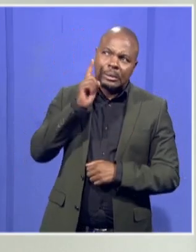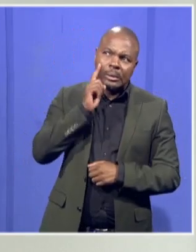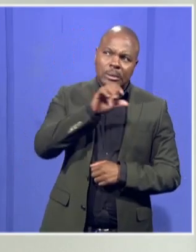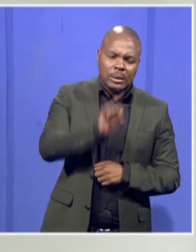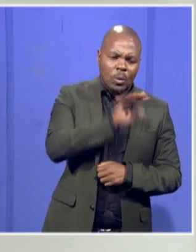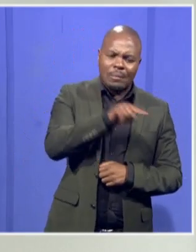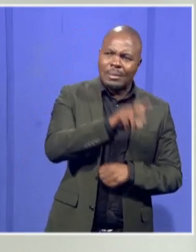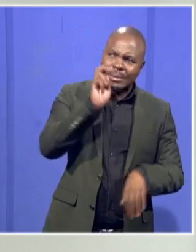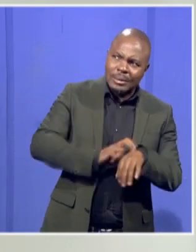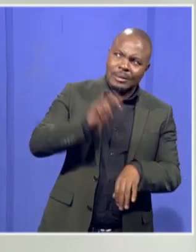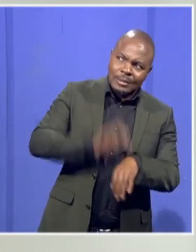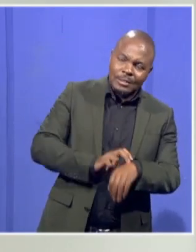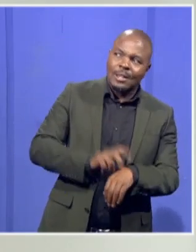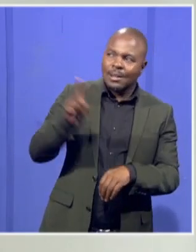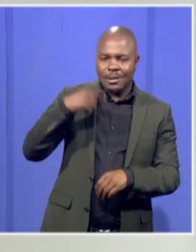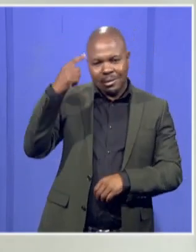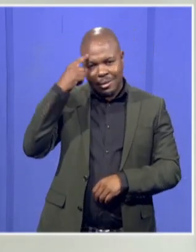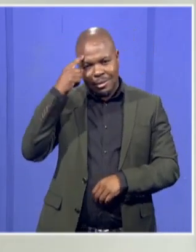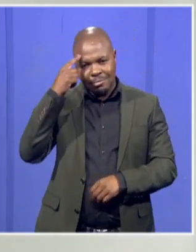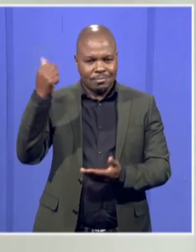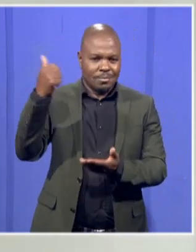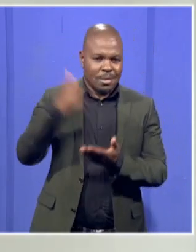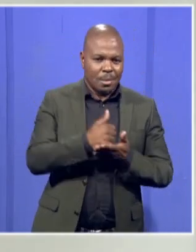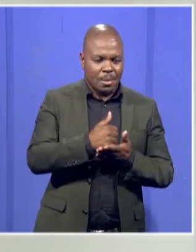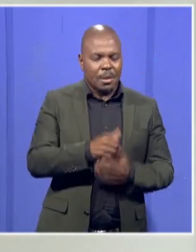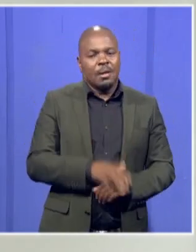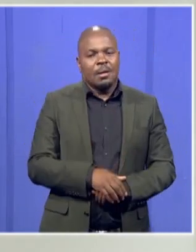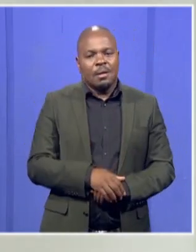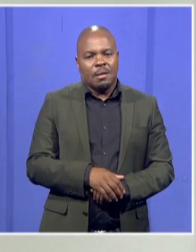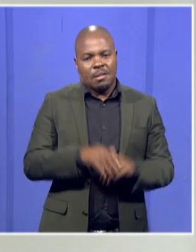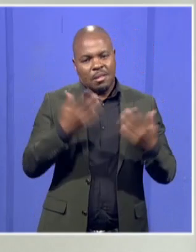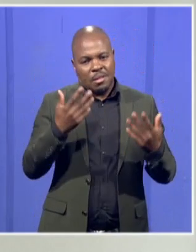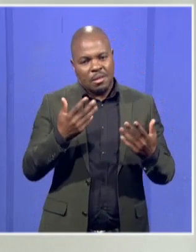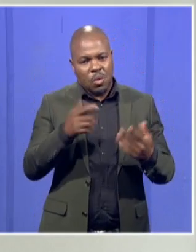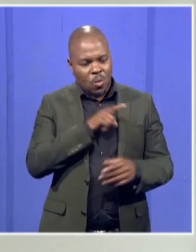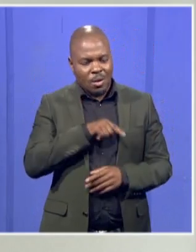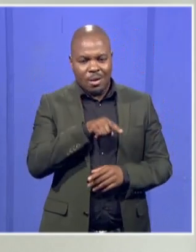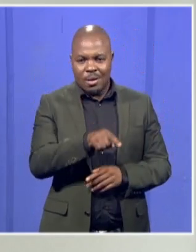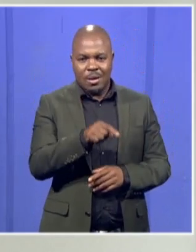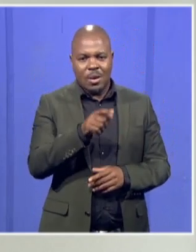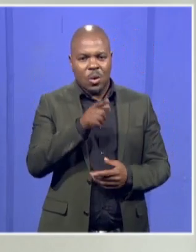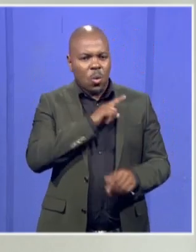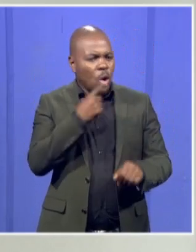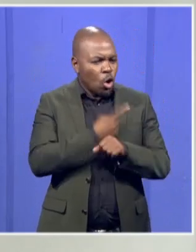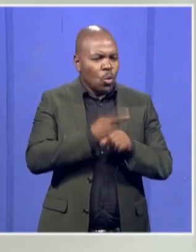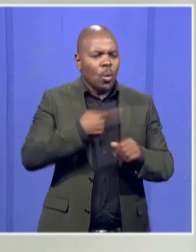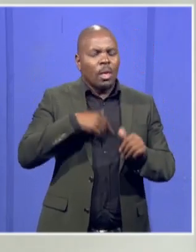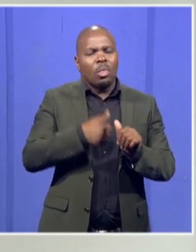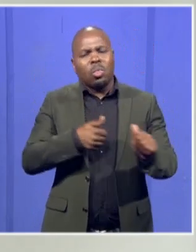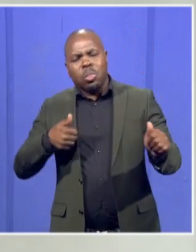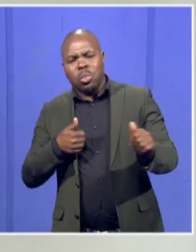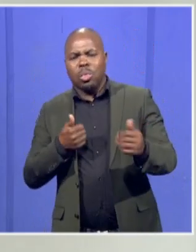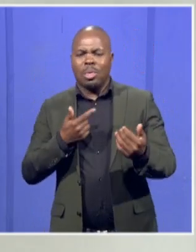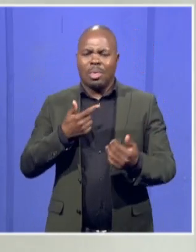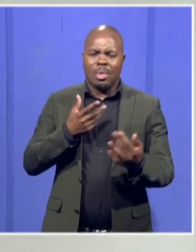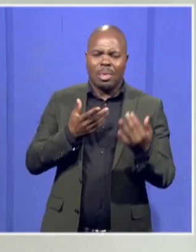where health did not become a public good for the rest of us in Africa. We had to be at the back of the queue in terms of accessing.